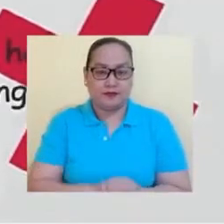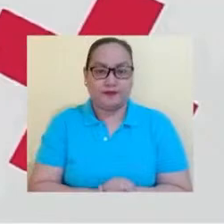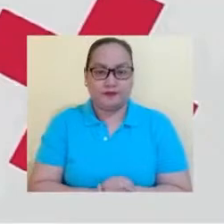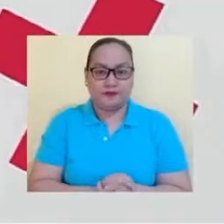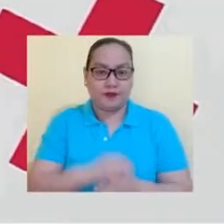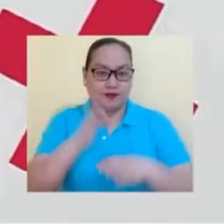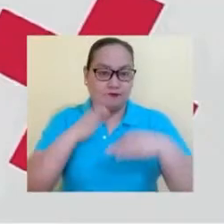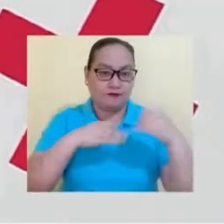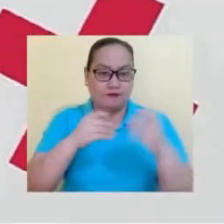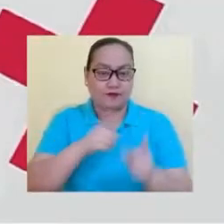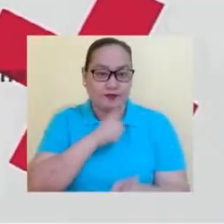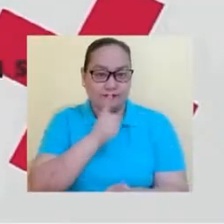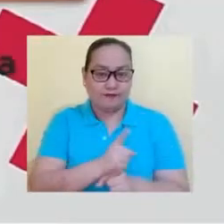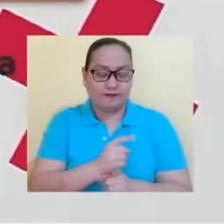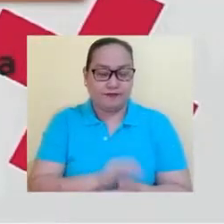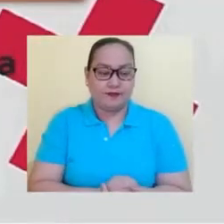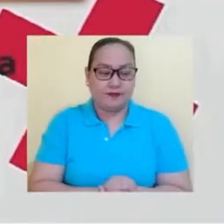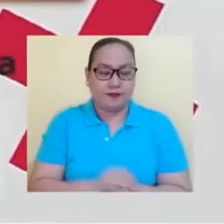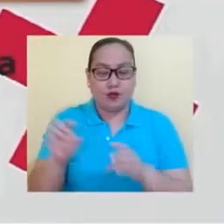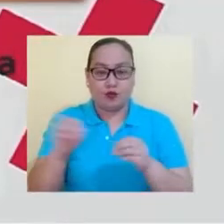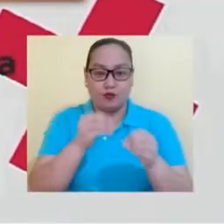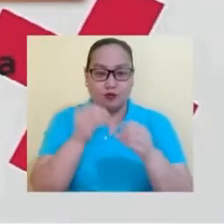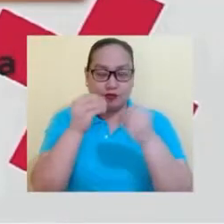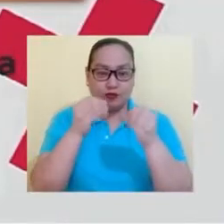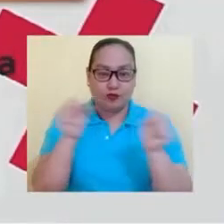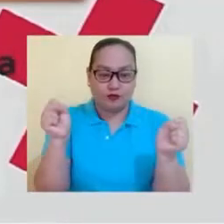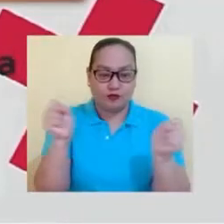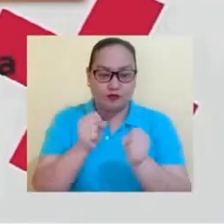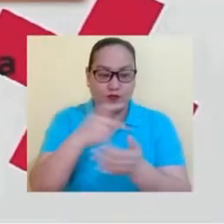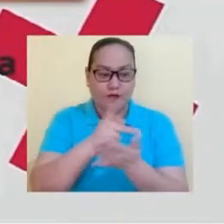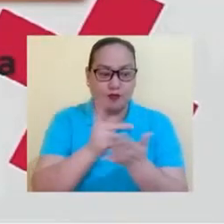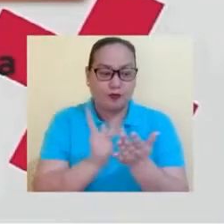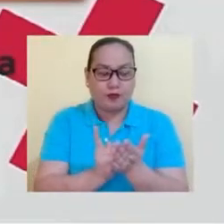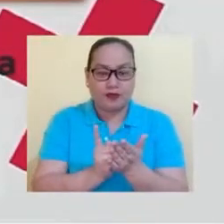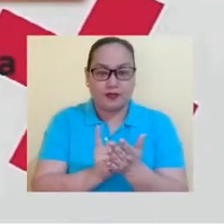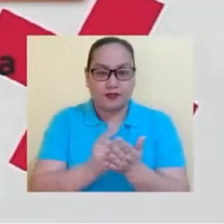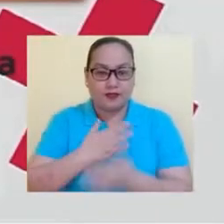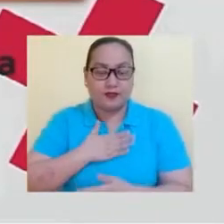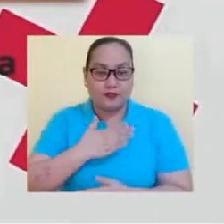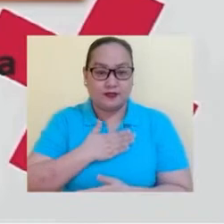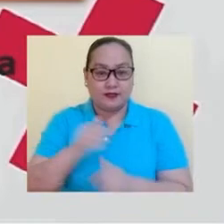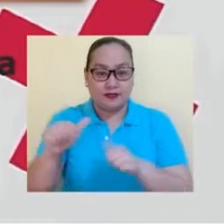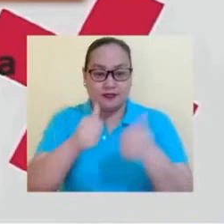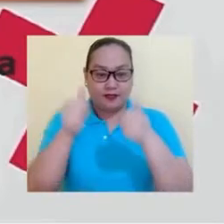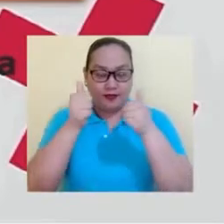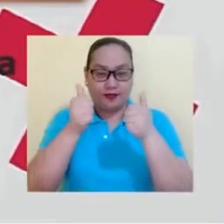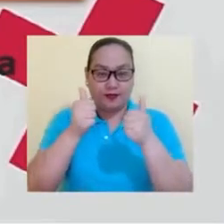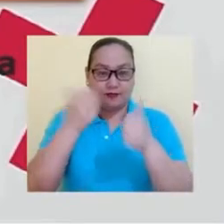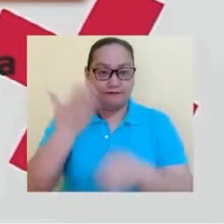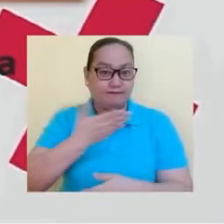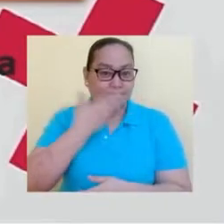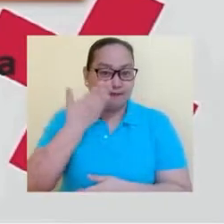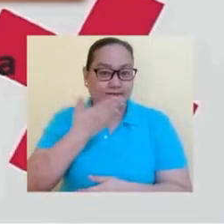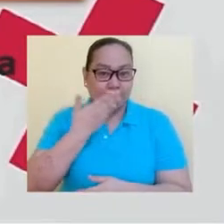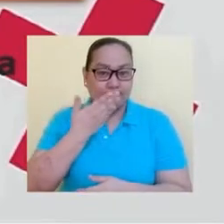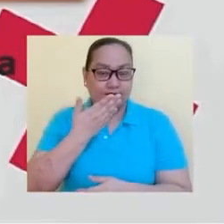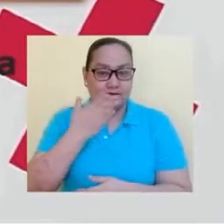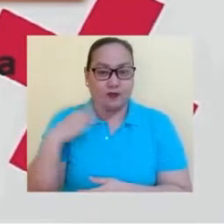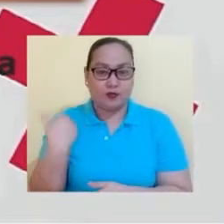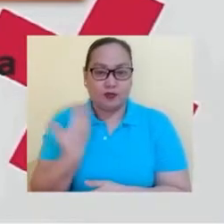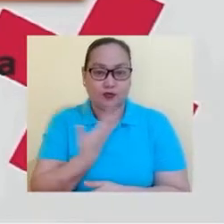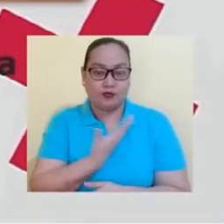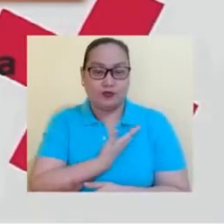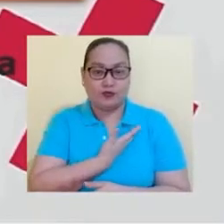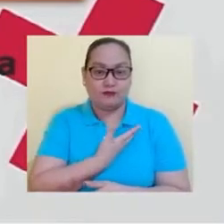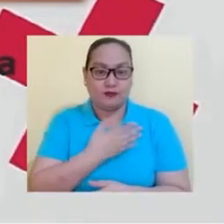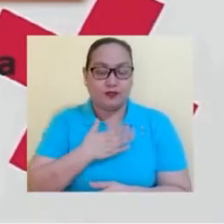Fun facts! Oxygen only plays a small part in breathing. The air we breathe contains 21%